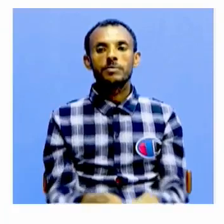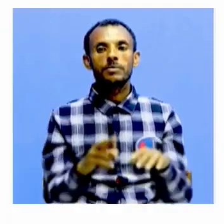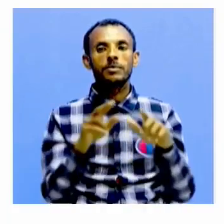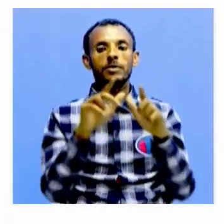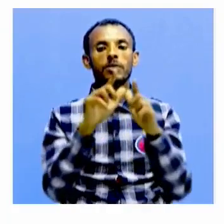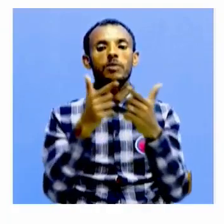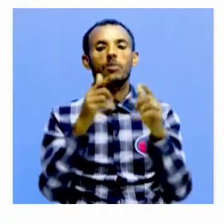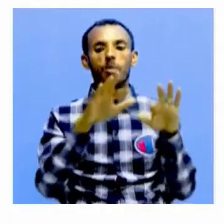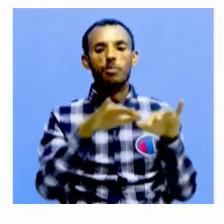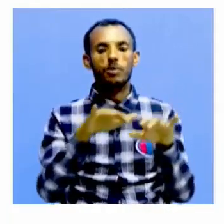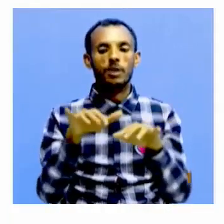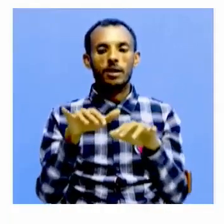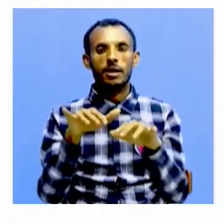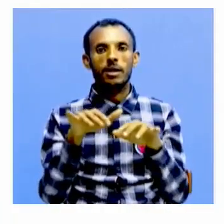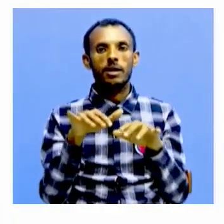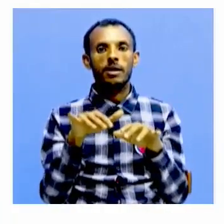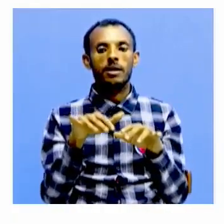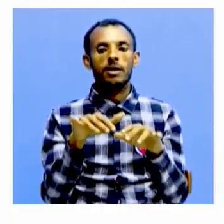computers